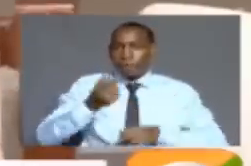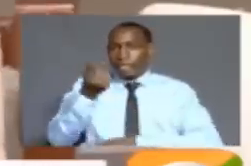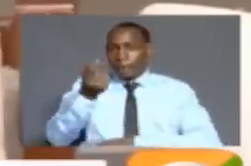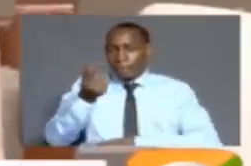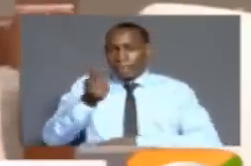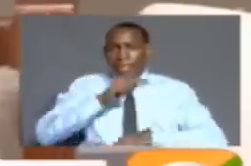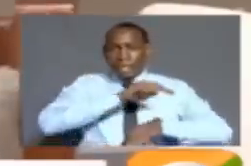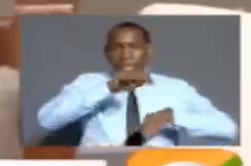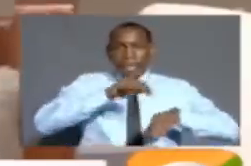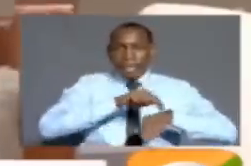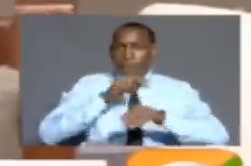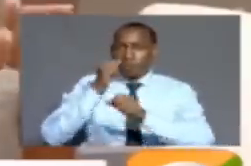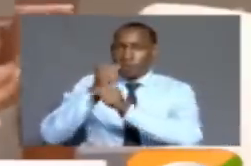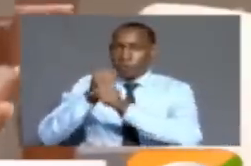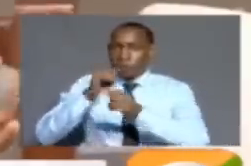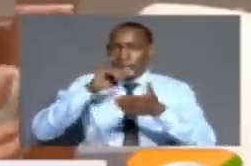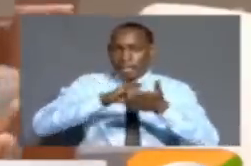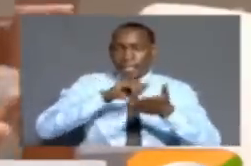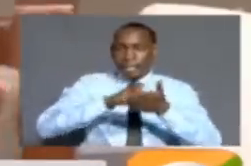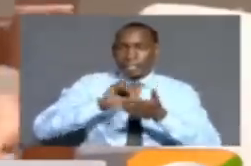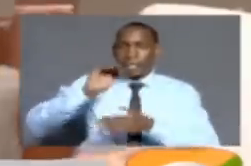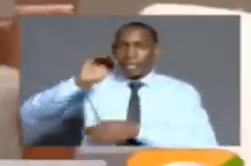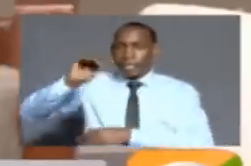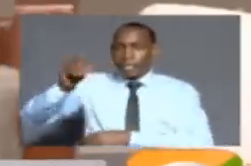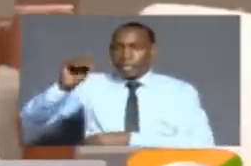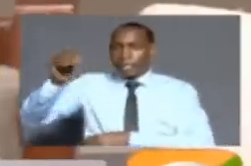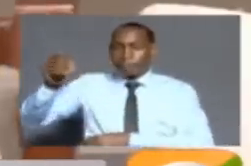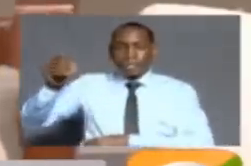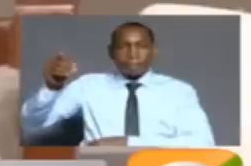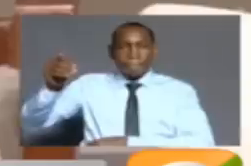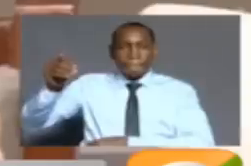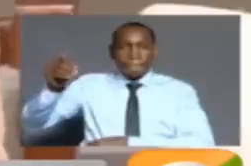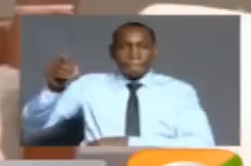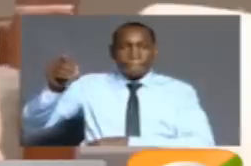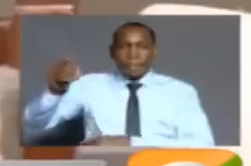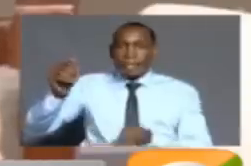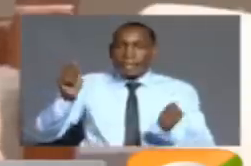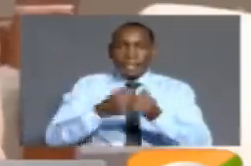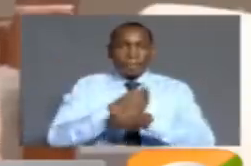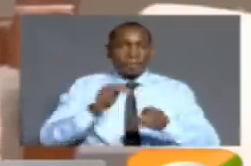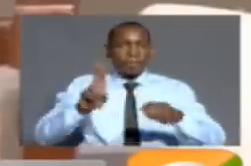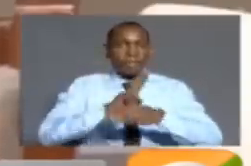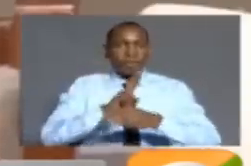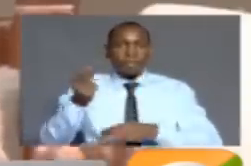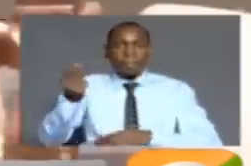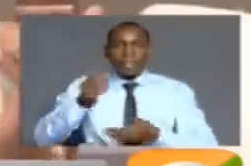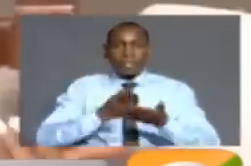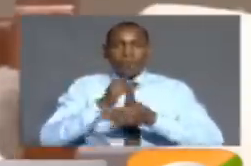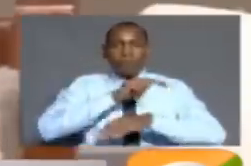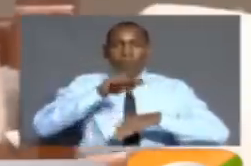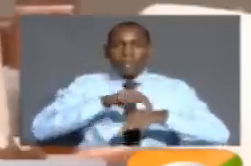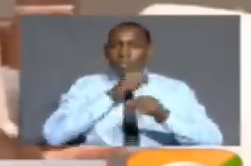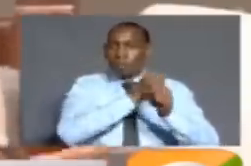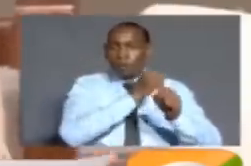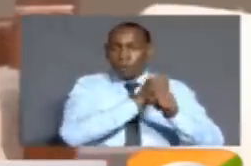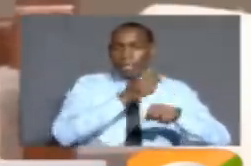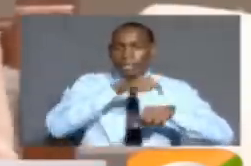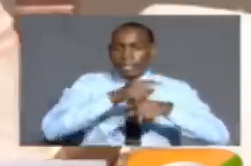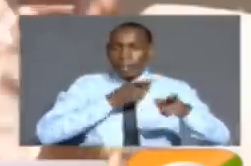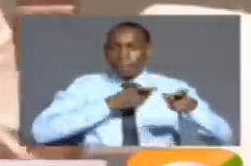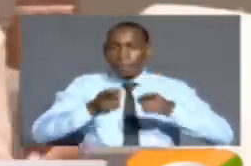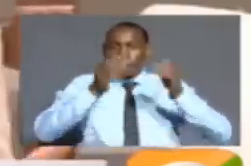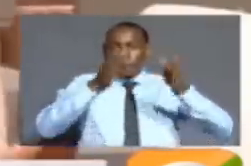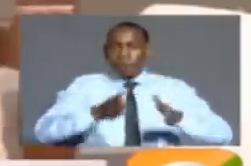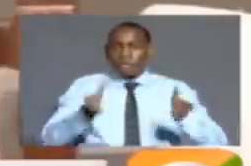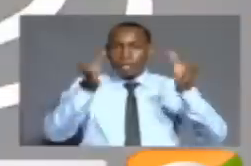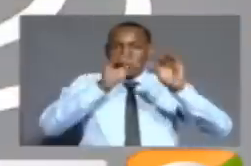for national functions, which his county did not... There's no way he can spend money for national functions when you can only, the control of budget so can